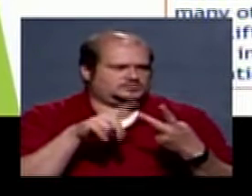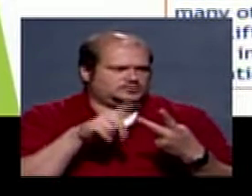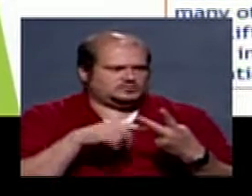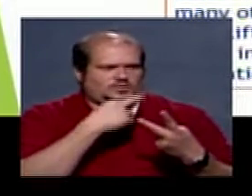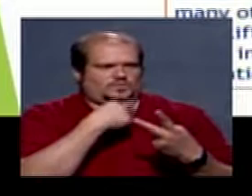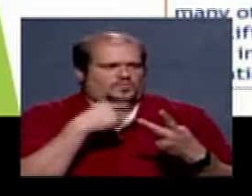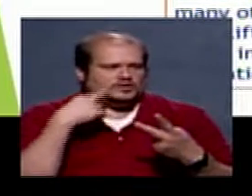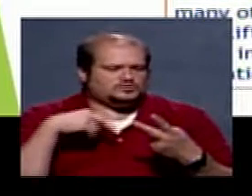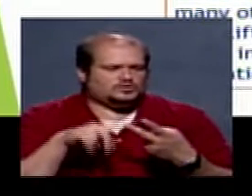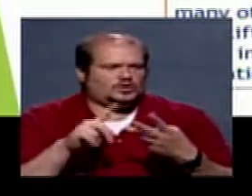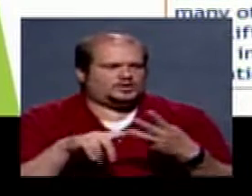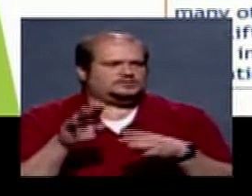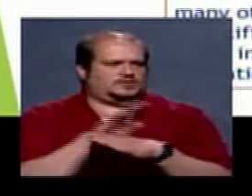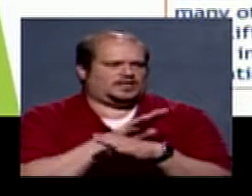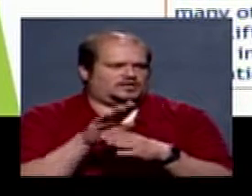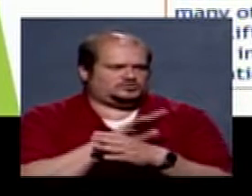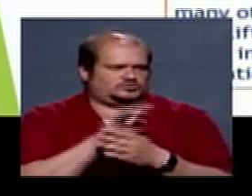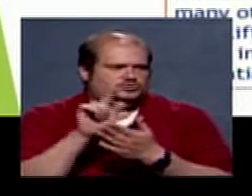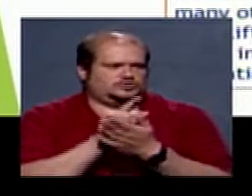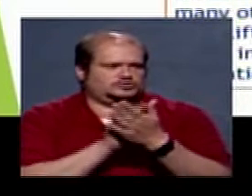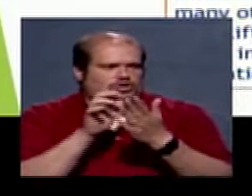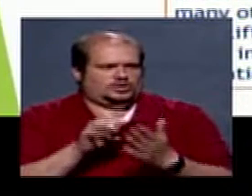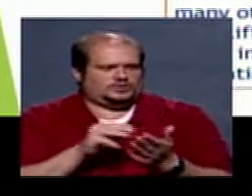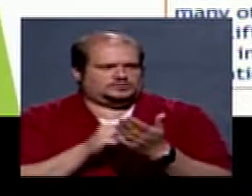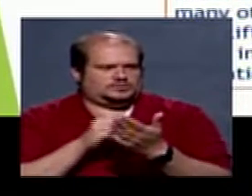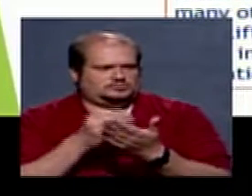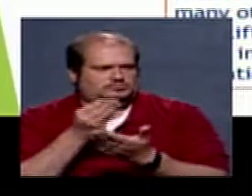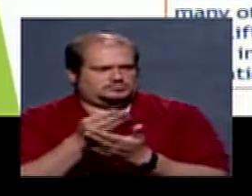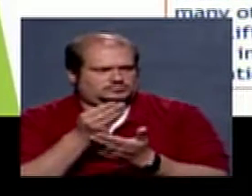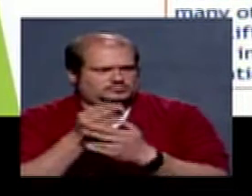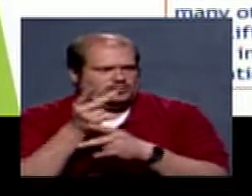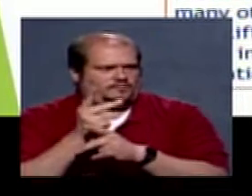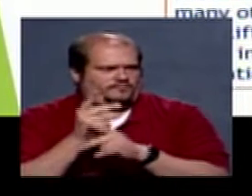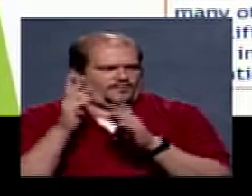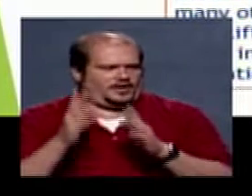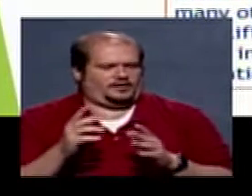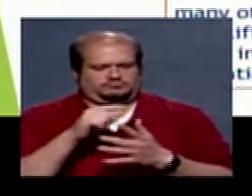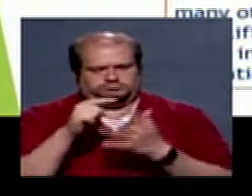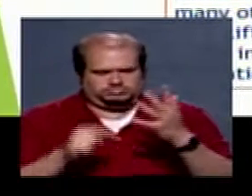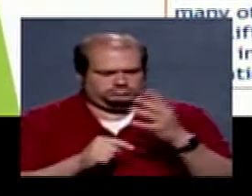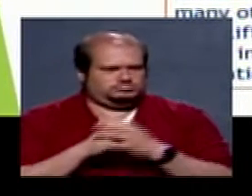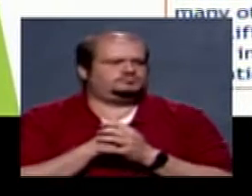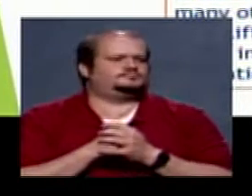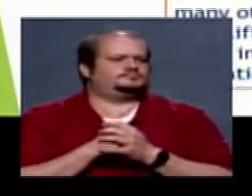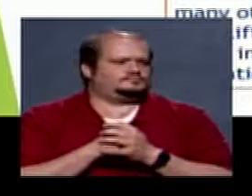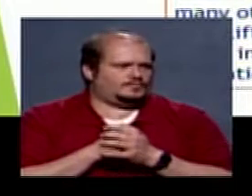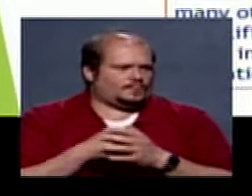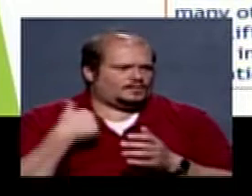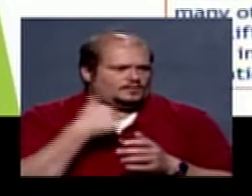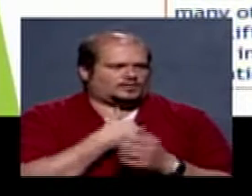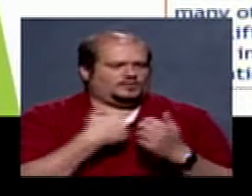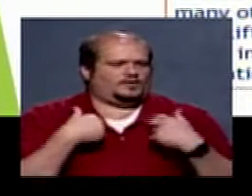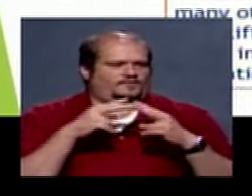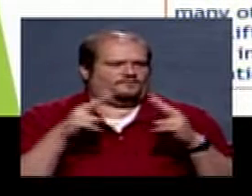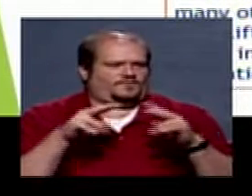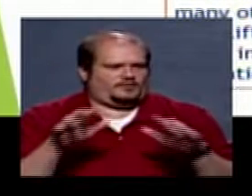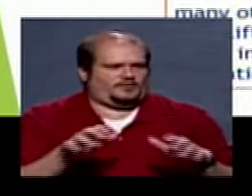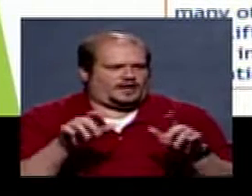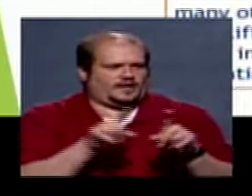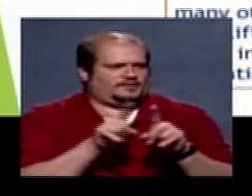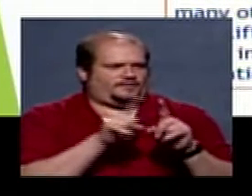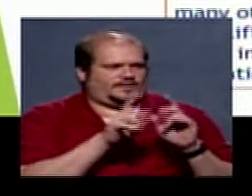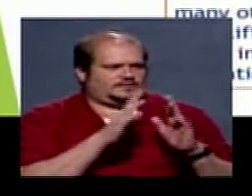leading efforts in small businesses, hotels, restaurants, industries. We are attorneys, physicians, financials, bankers,